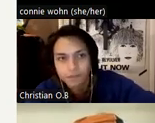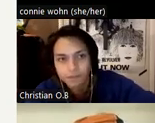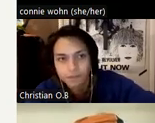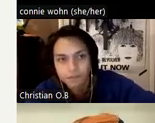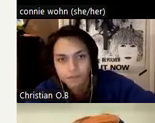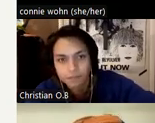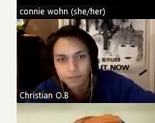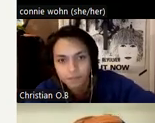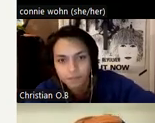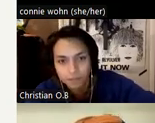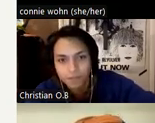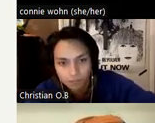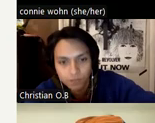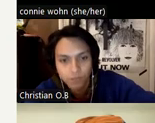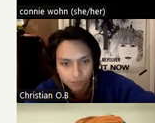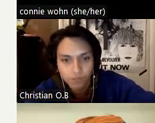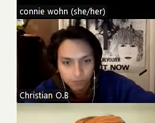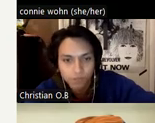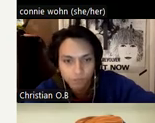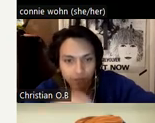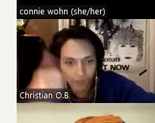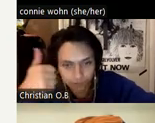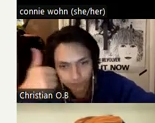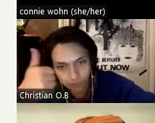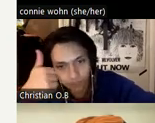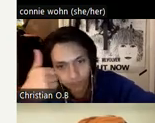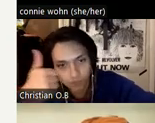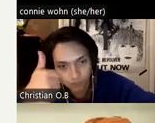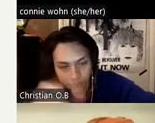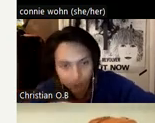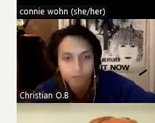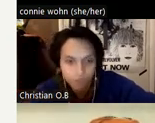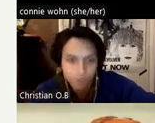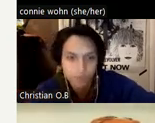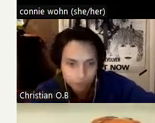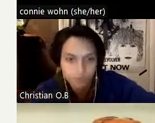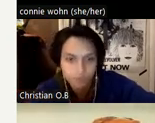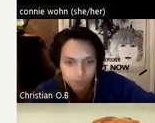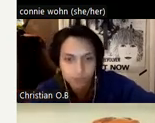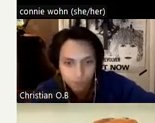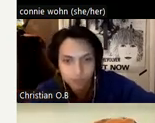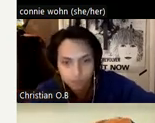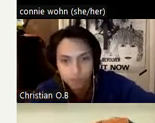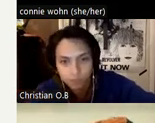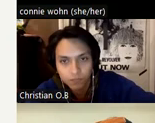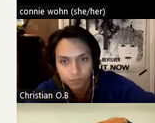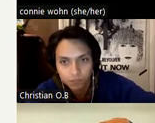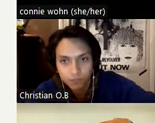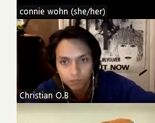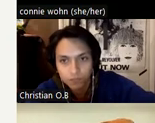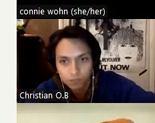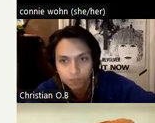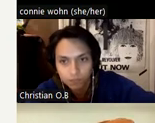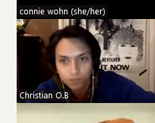will not be a meeting of the subcommittee on Tuesday, March 28th, as it is not required because the subcommittee